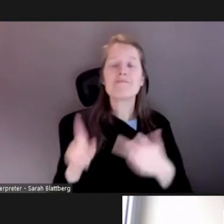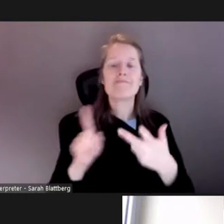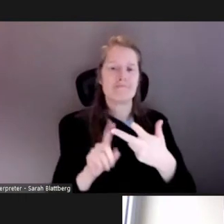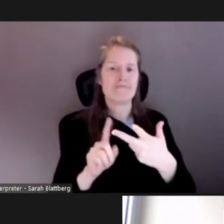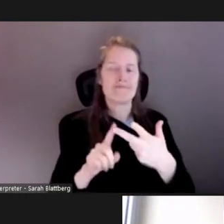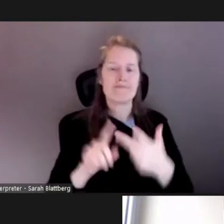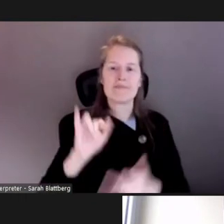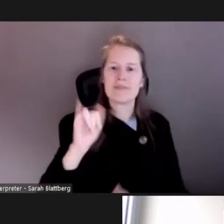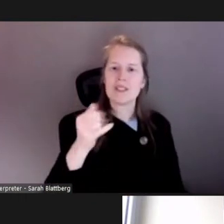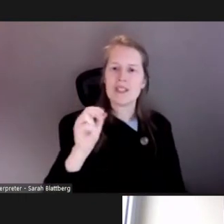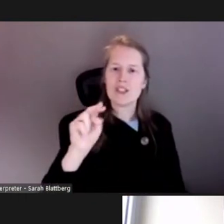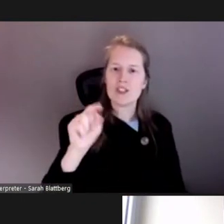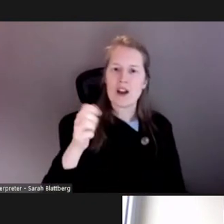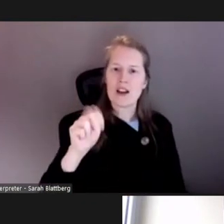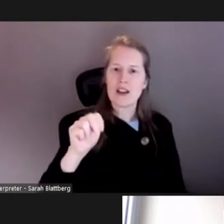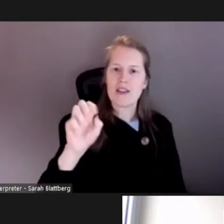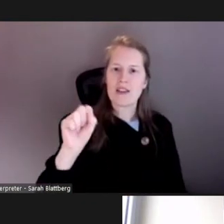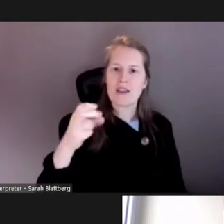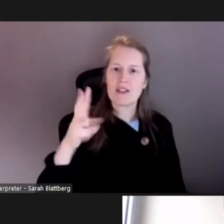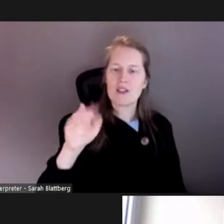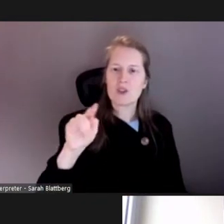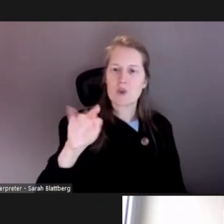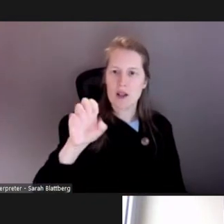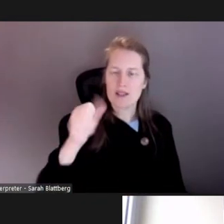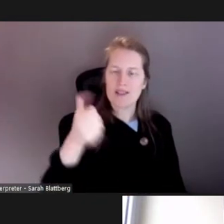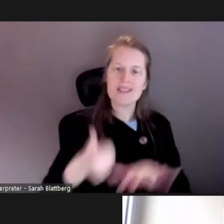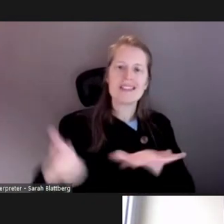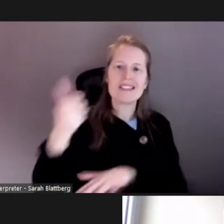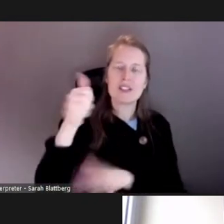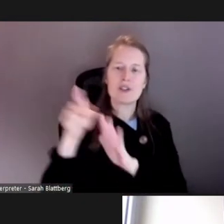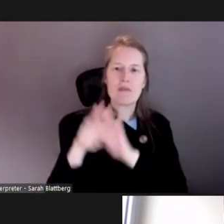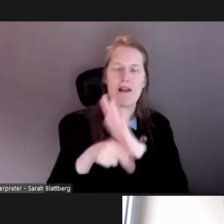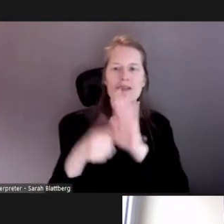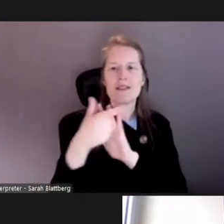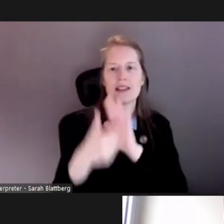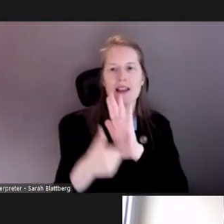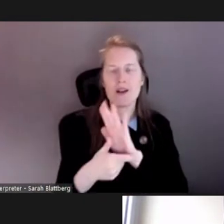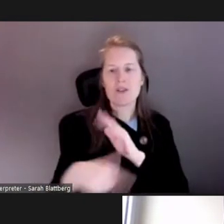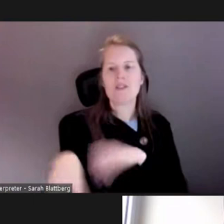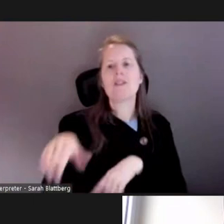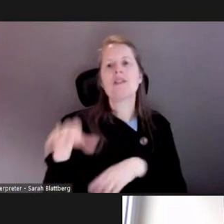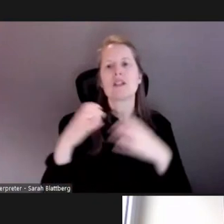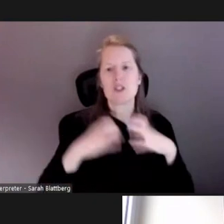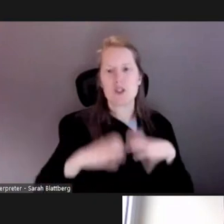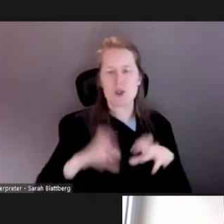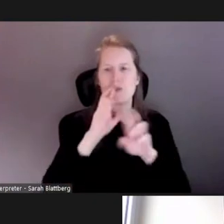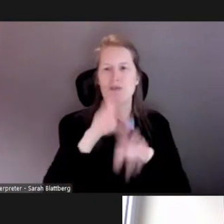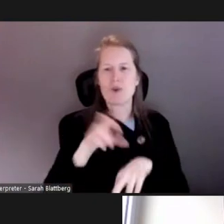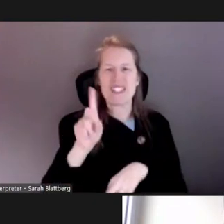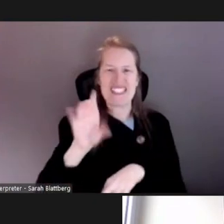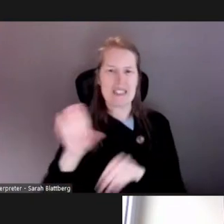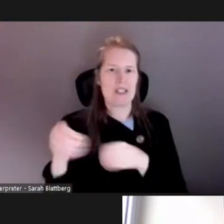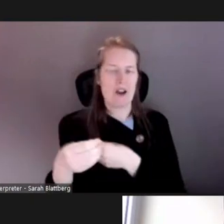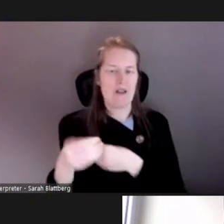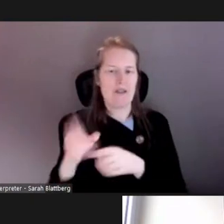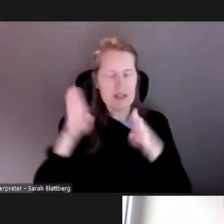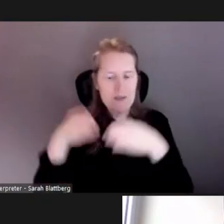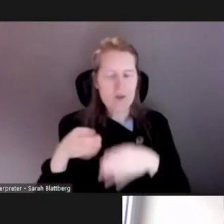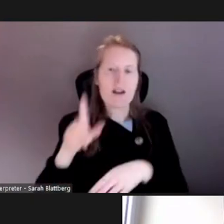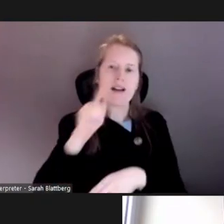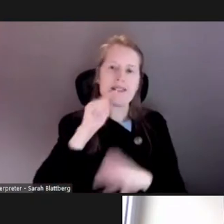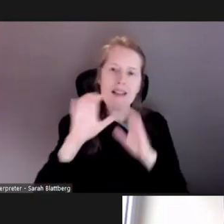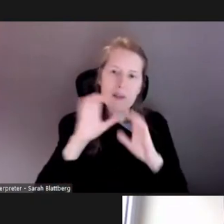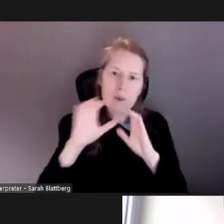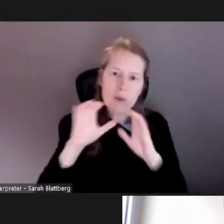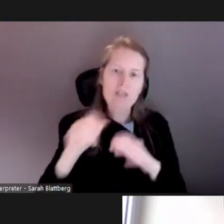today by Jonathan Schwantz. He's a senior policy counsel in Consumer Reports DC office, where he focuses on telecommunications and